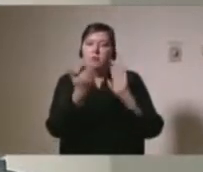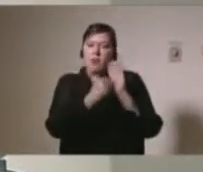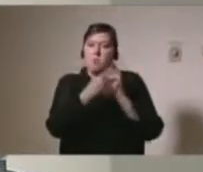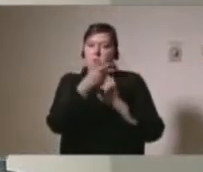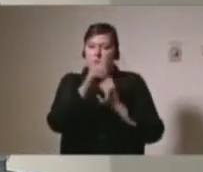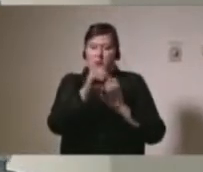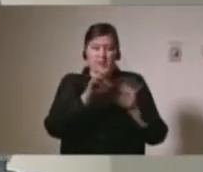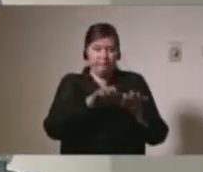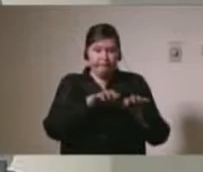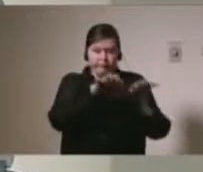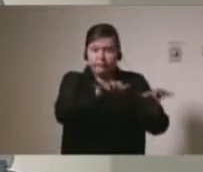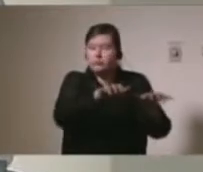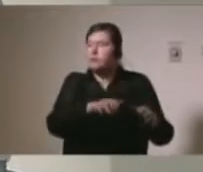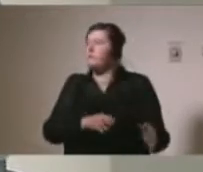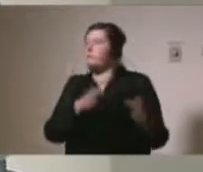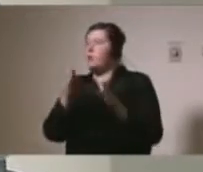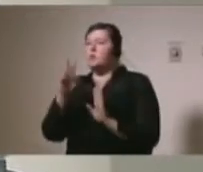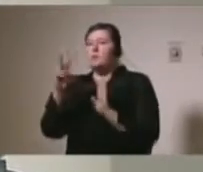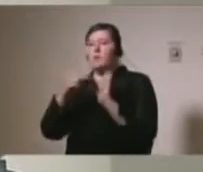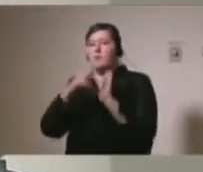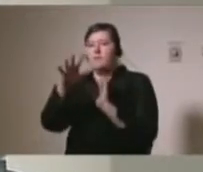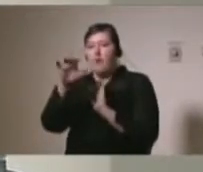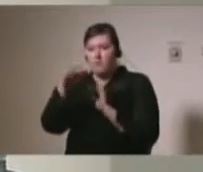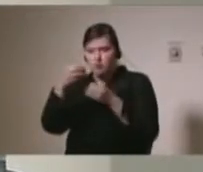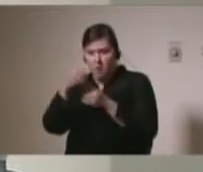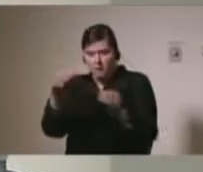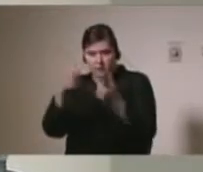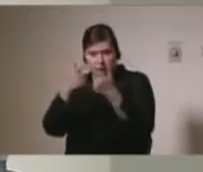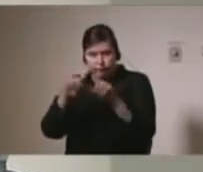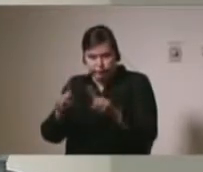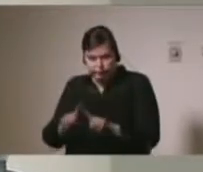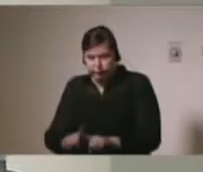offices, 2,500 offices. We have